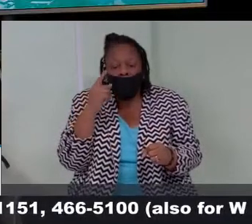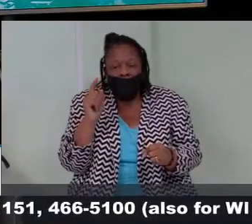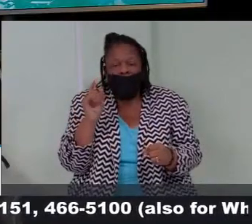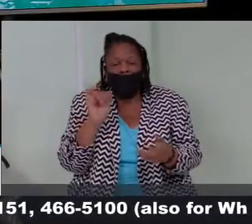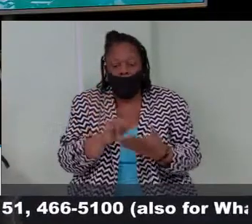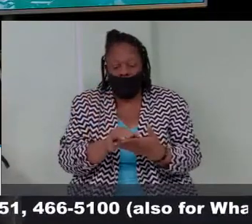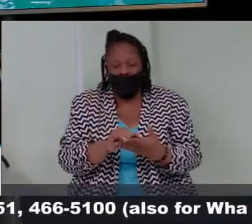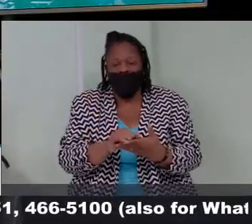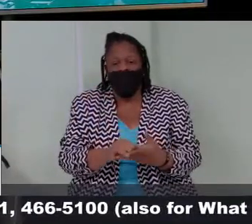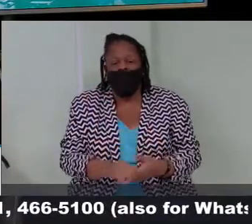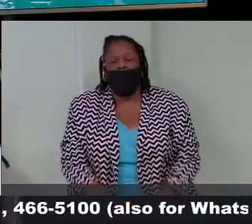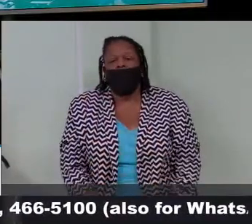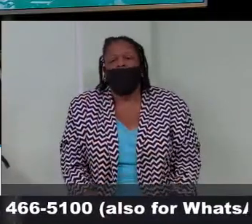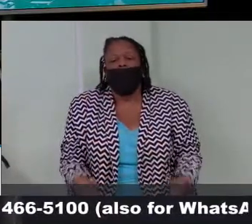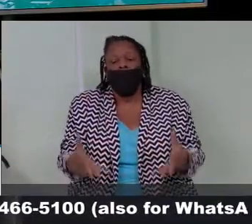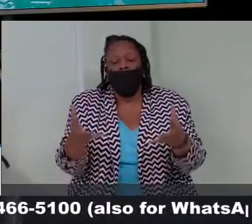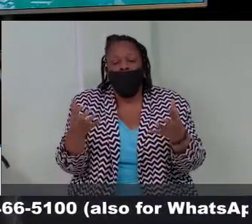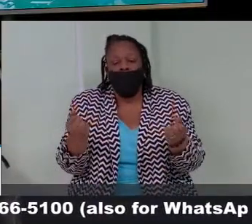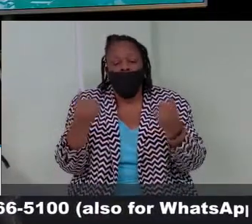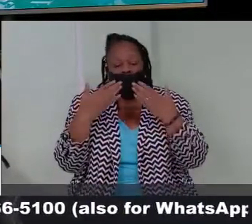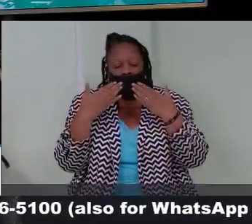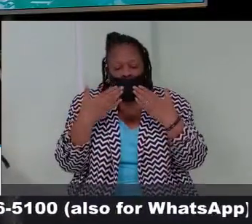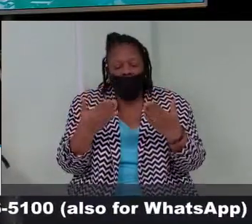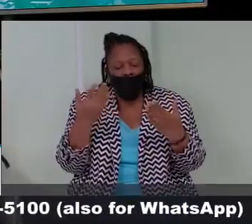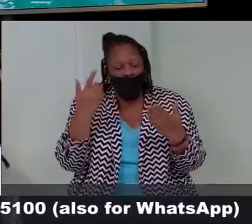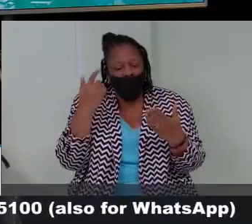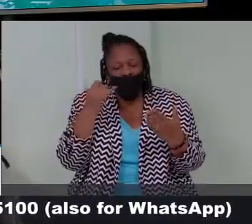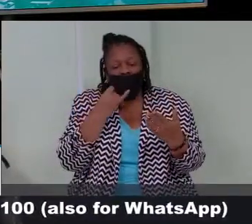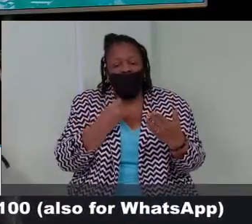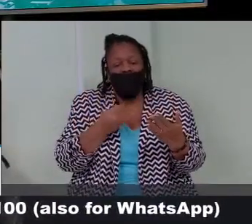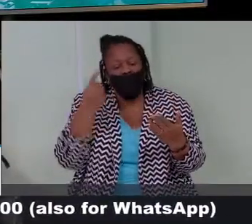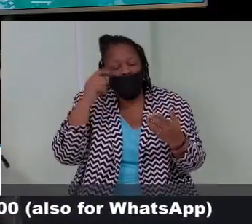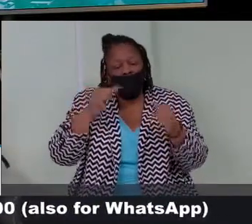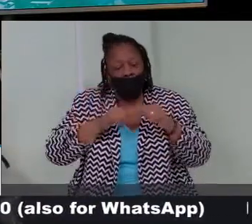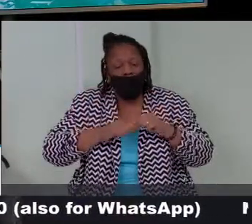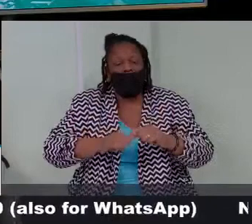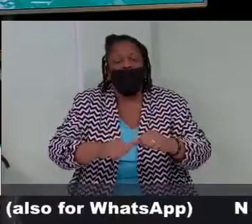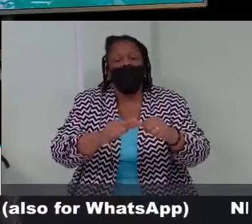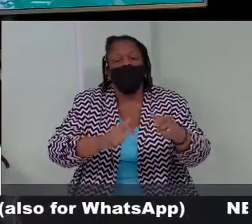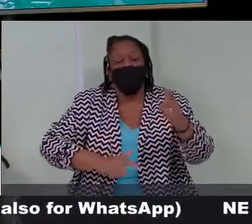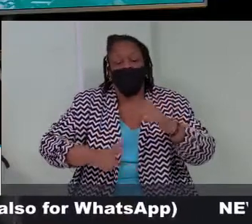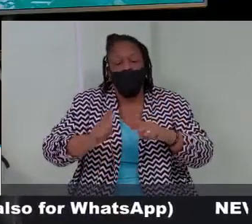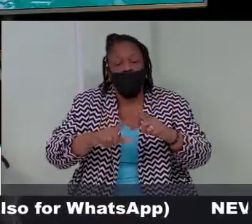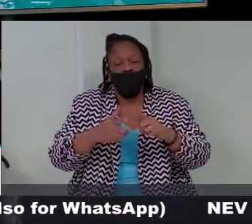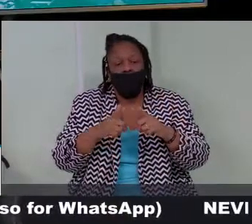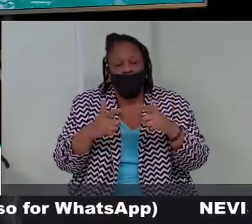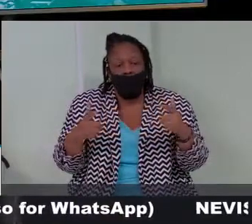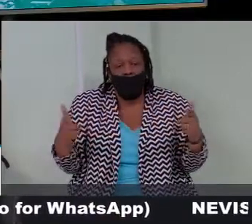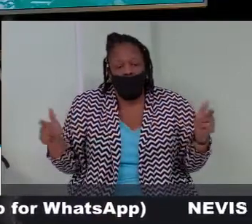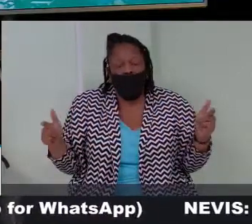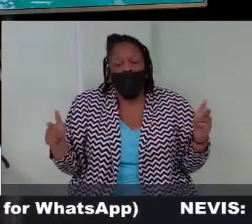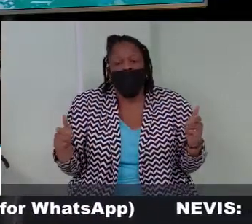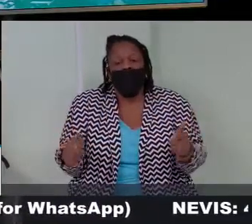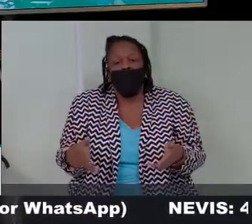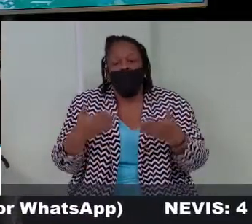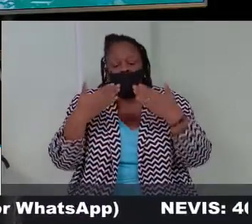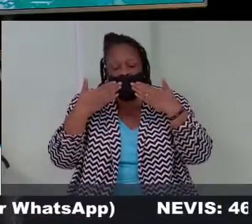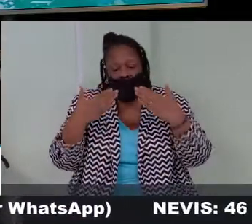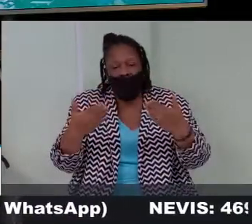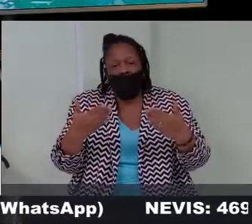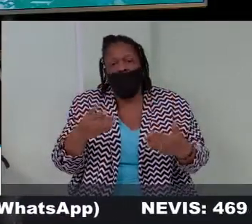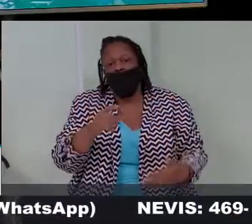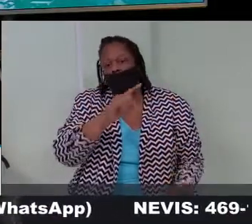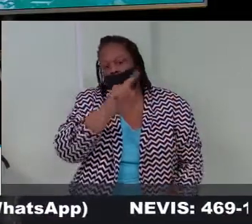thank Mrs. Christmas Jacobs for her continued service of sign language. We thank